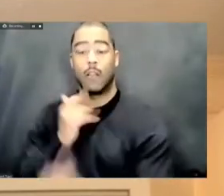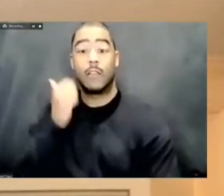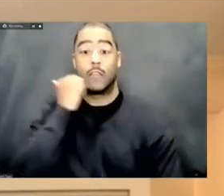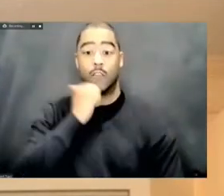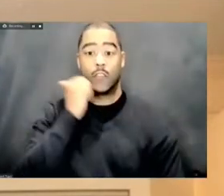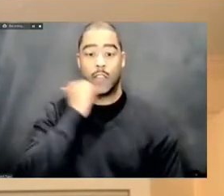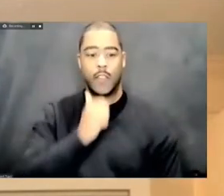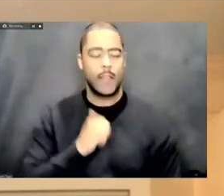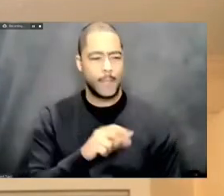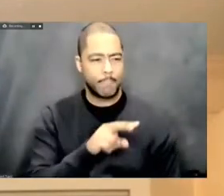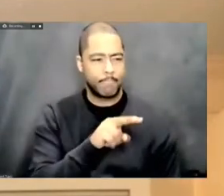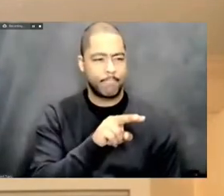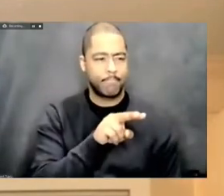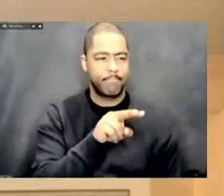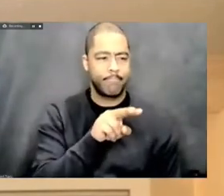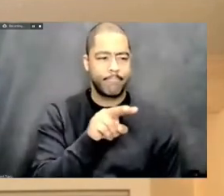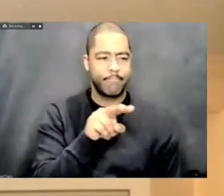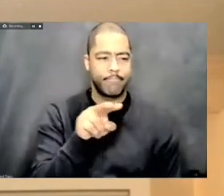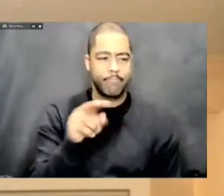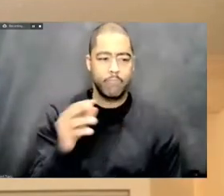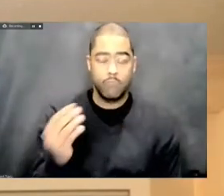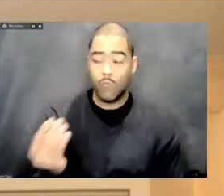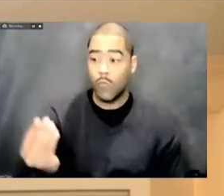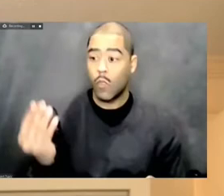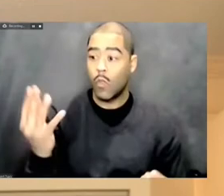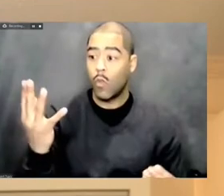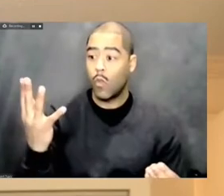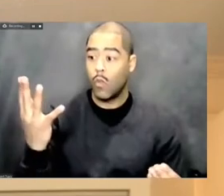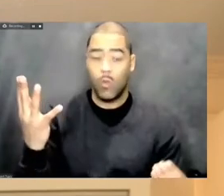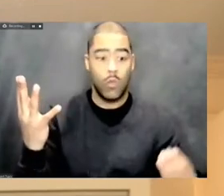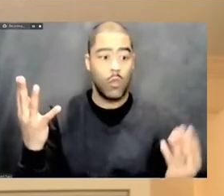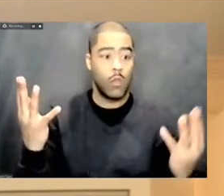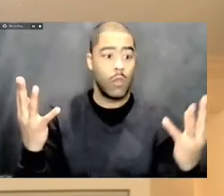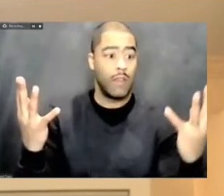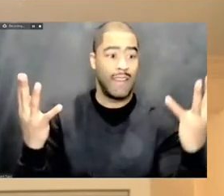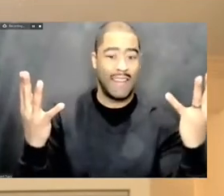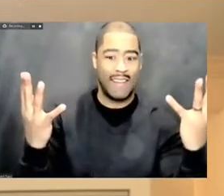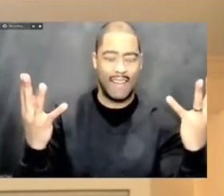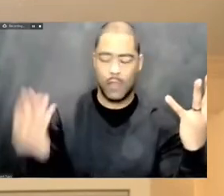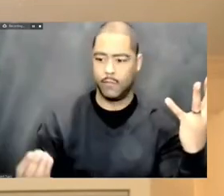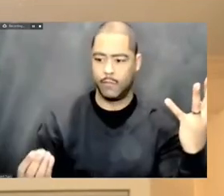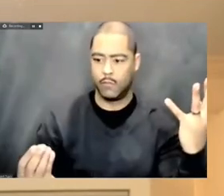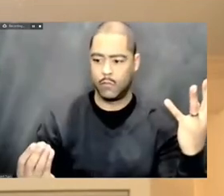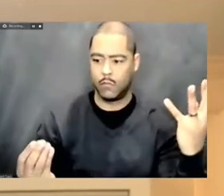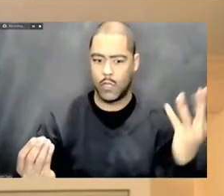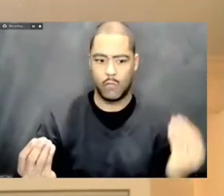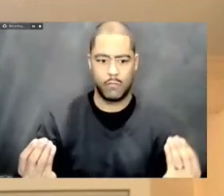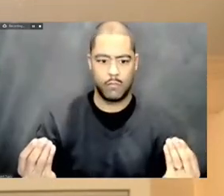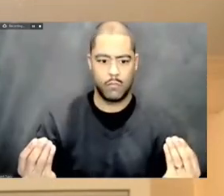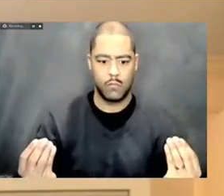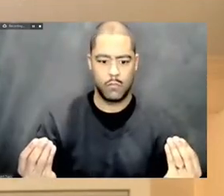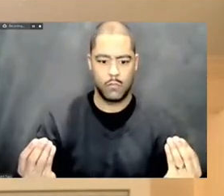It is always the same thing. Nothing is growing. Everything needs to be done.